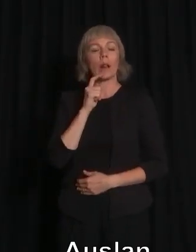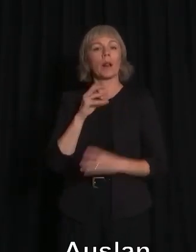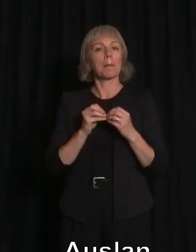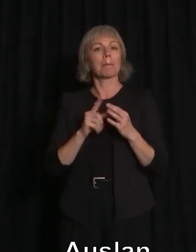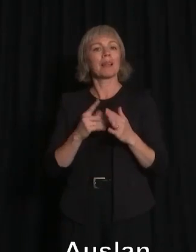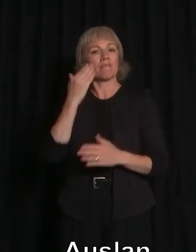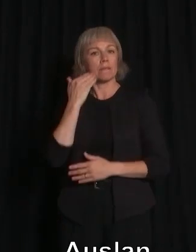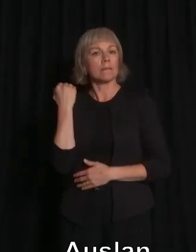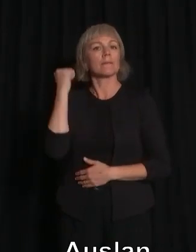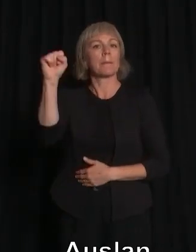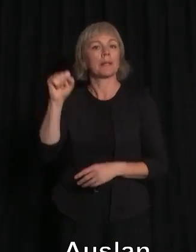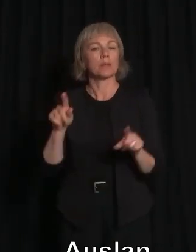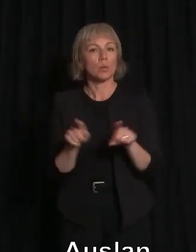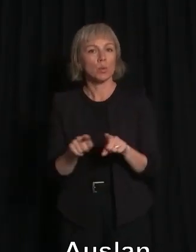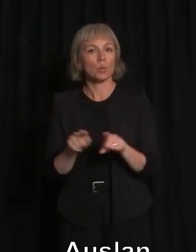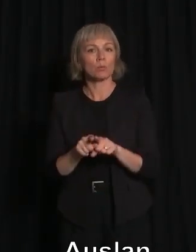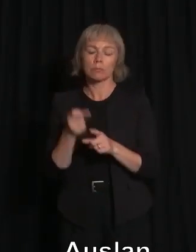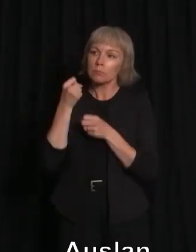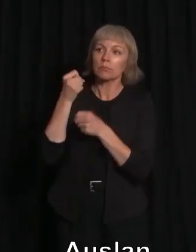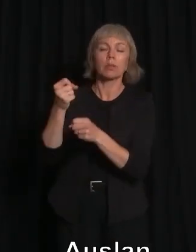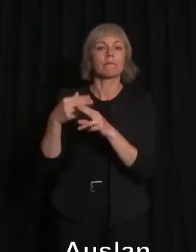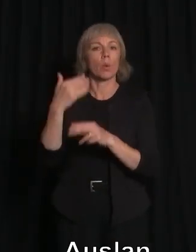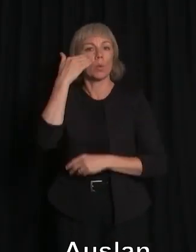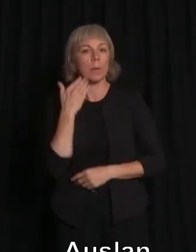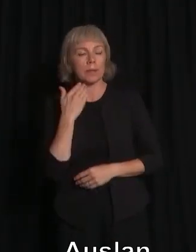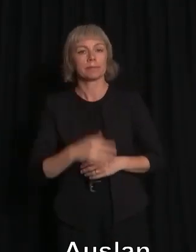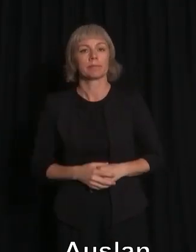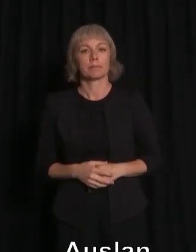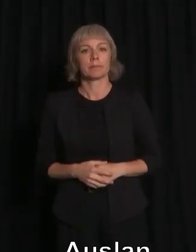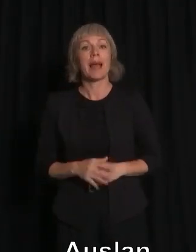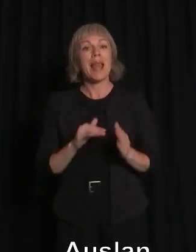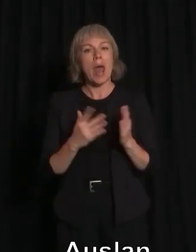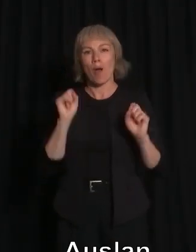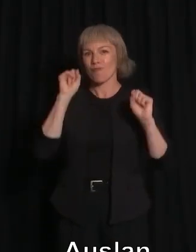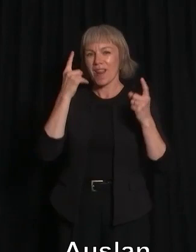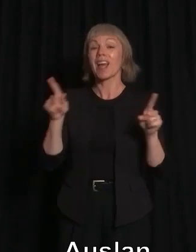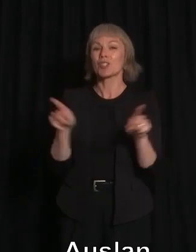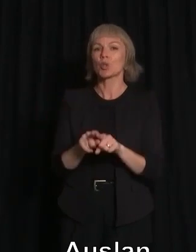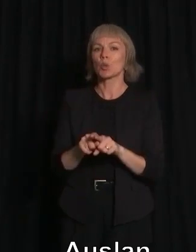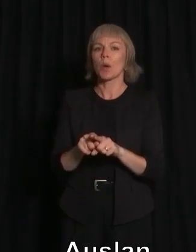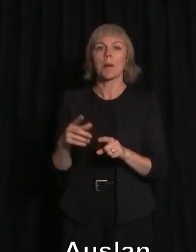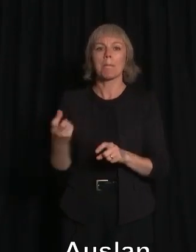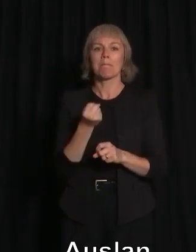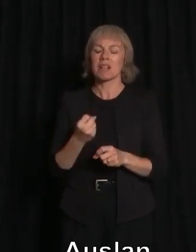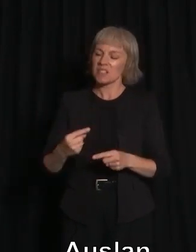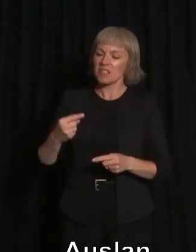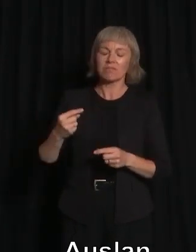Today, I also know that it is equally essential that it be essentially an anti-racist